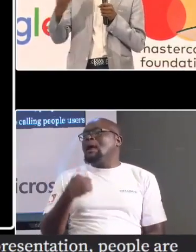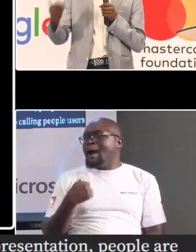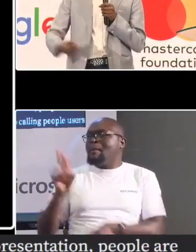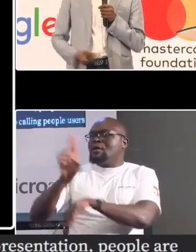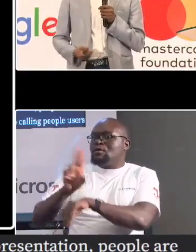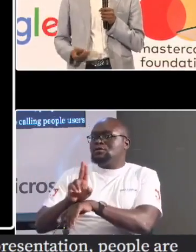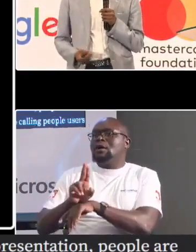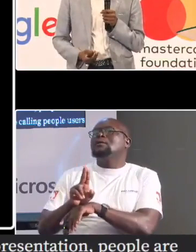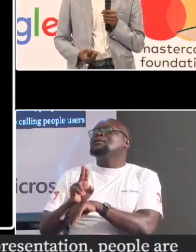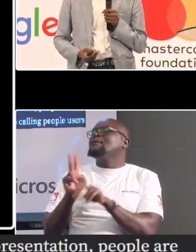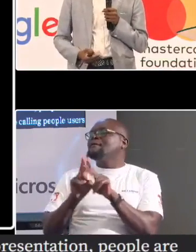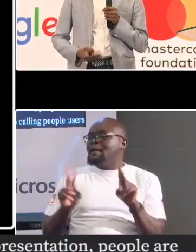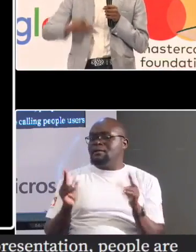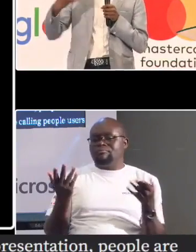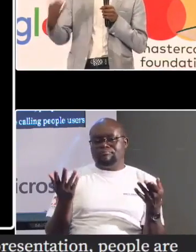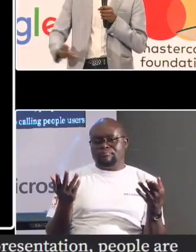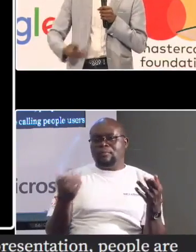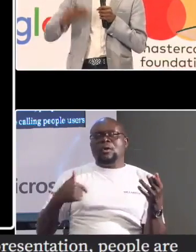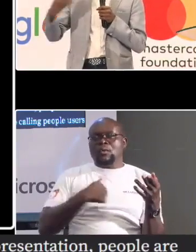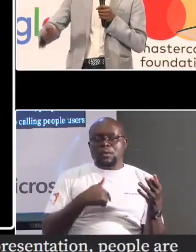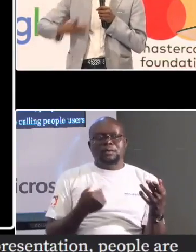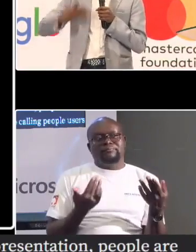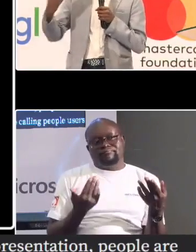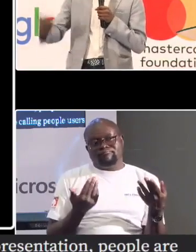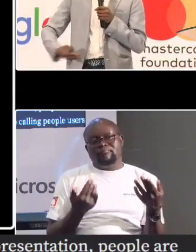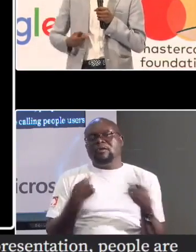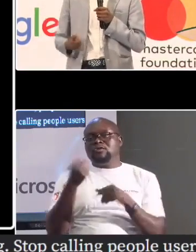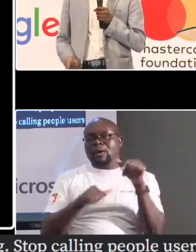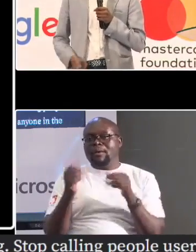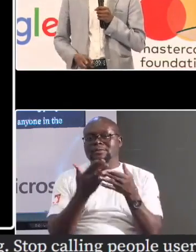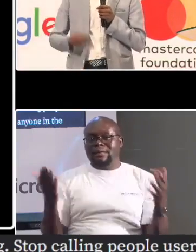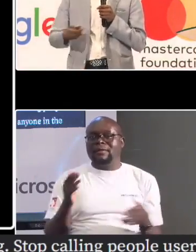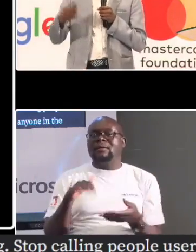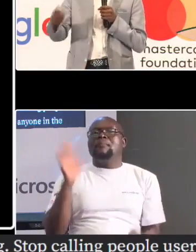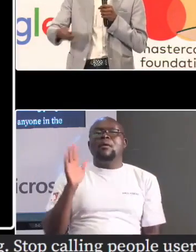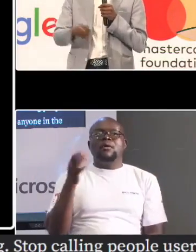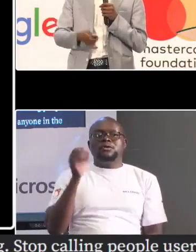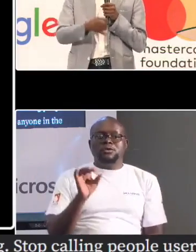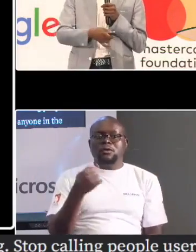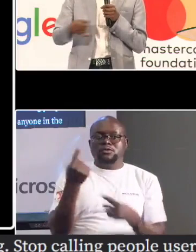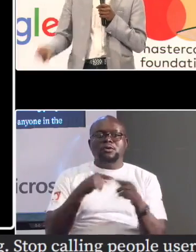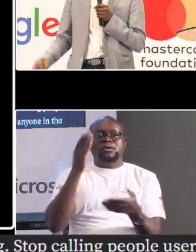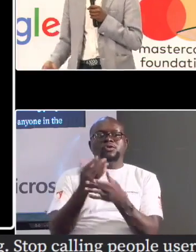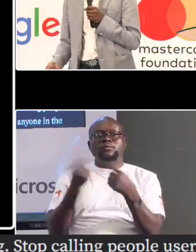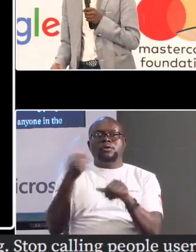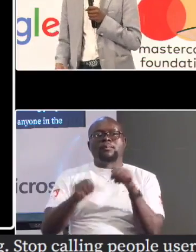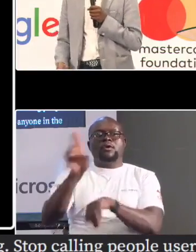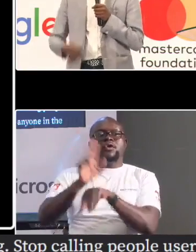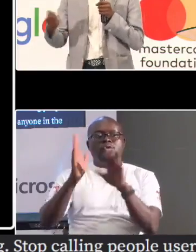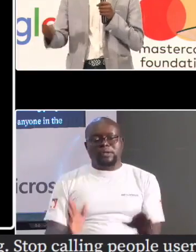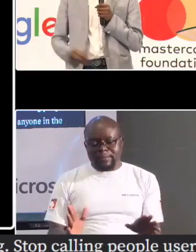of beer and Bollywood." You don't just say, you talk about something more human. So let's stop talking about